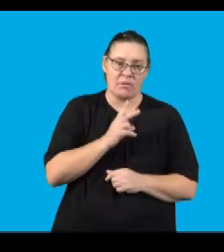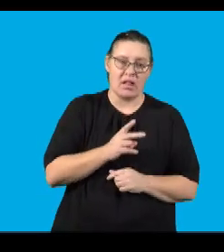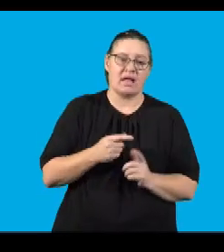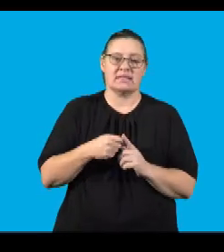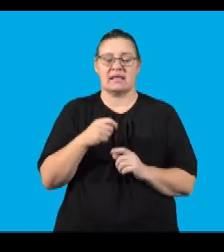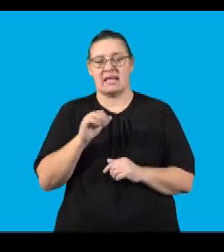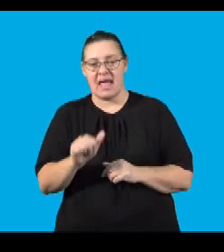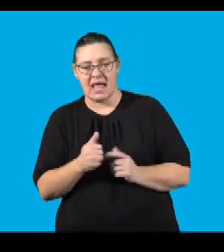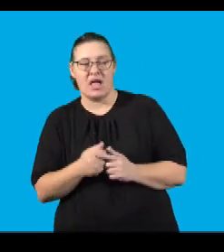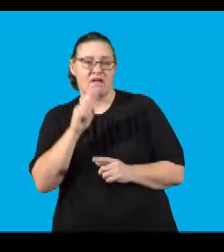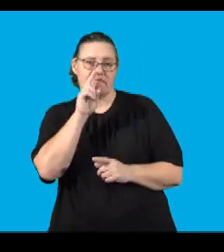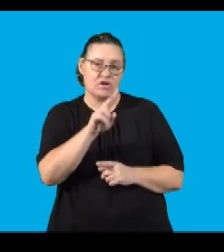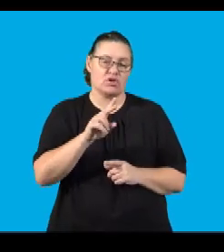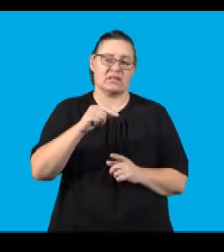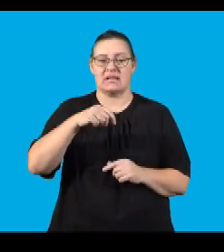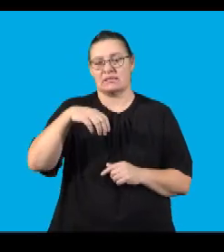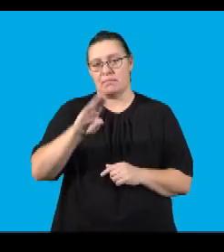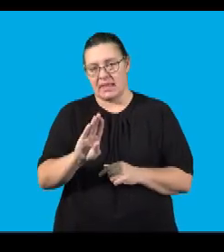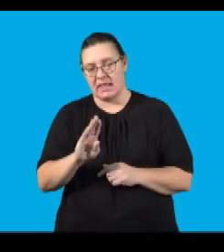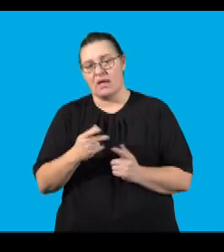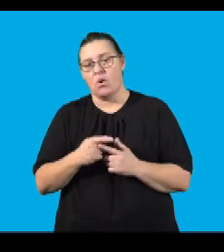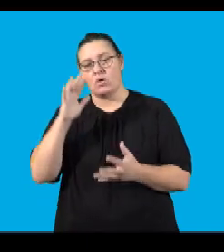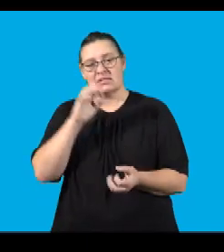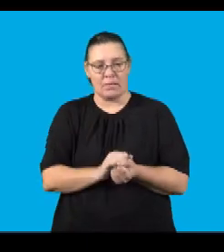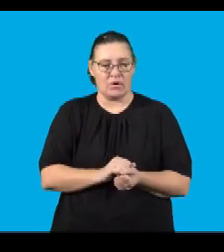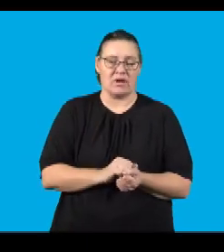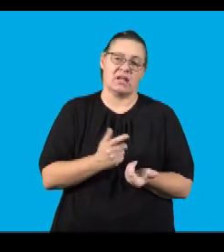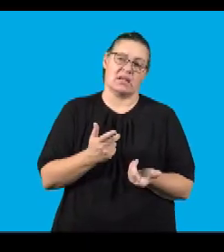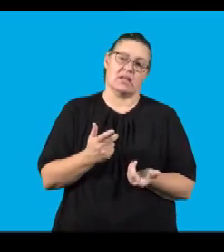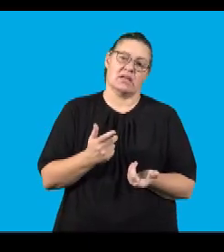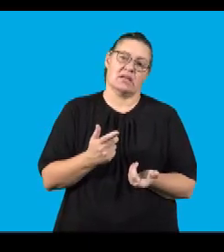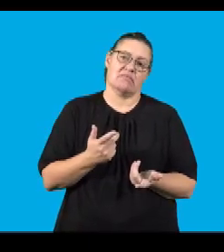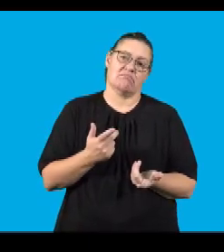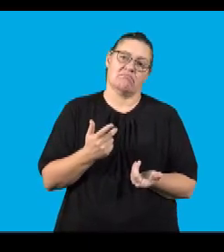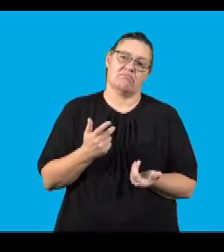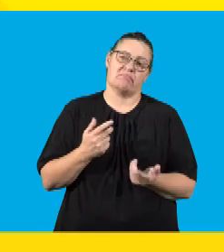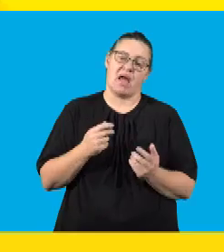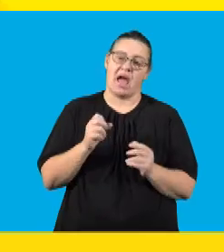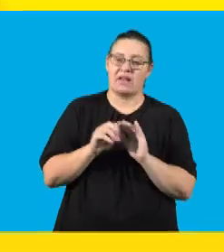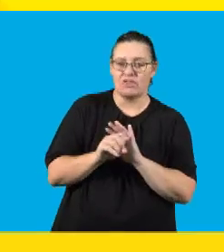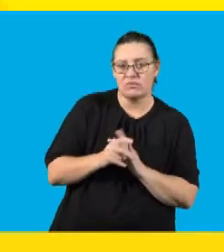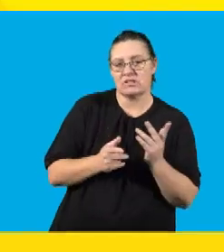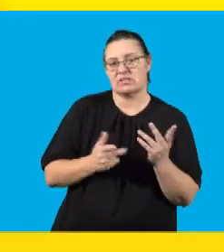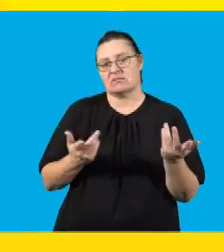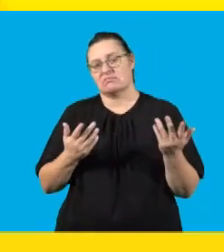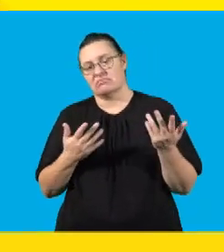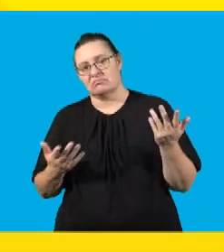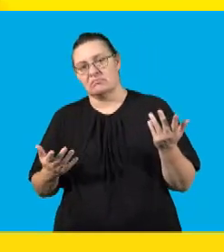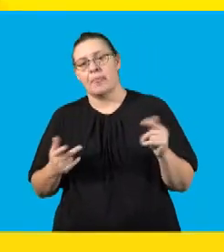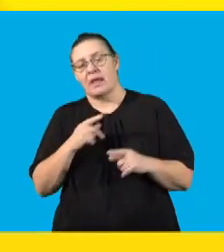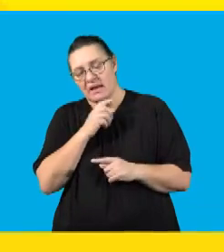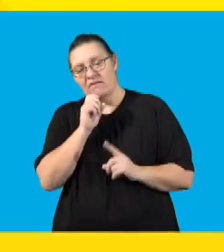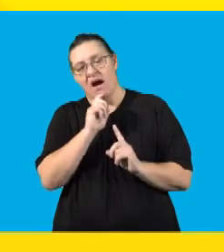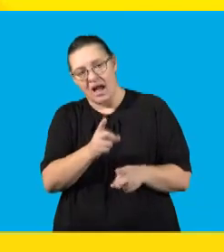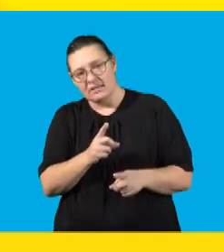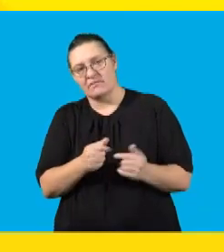the verbal in text A, the visual in text B, summary, the advertisement, the cartoon. Refer to the text, give evidence in